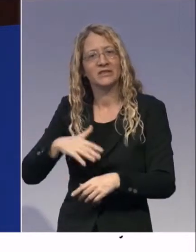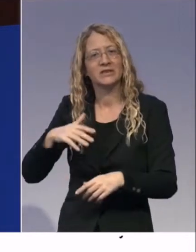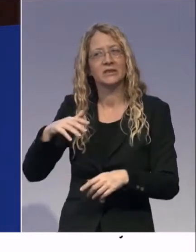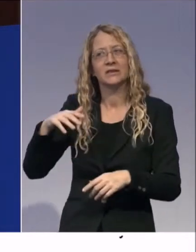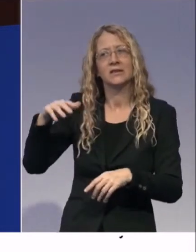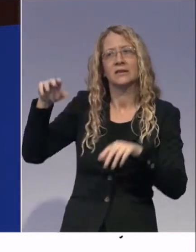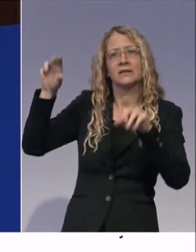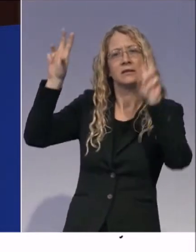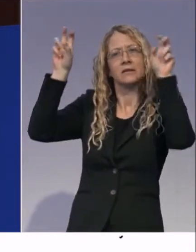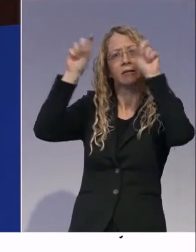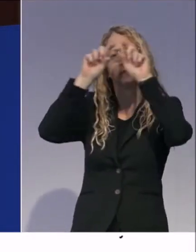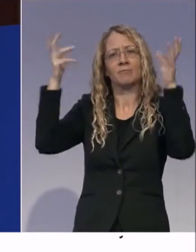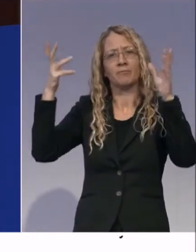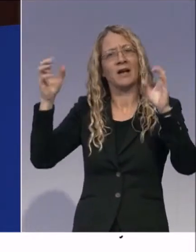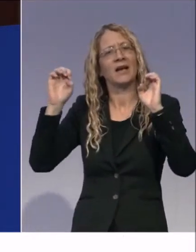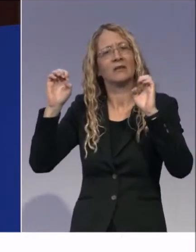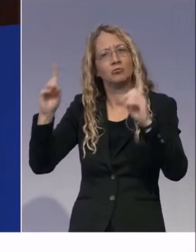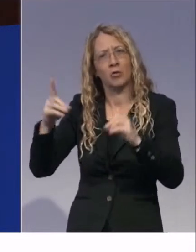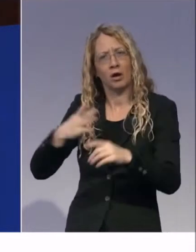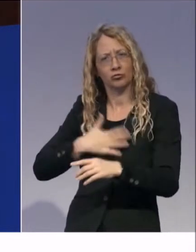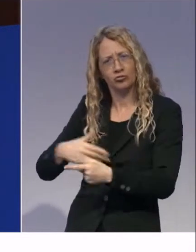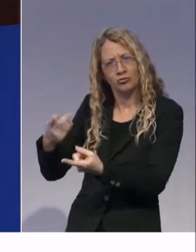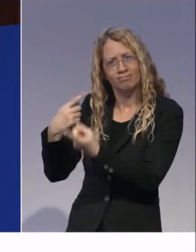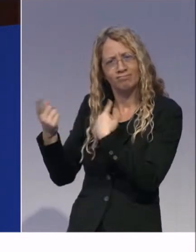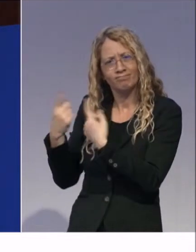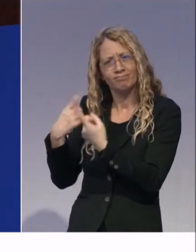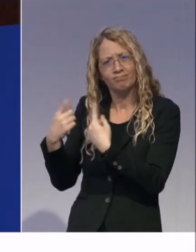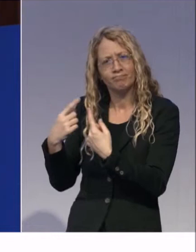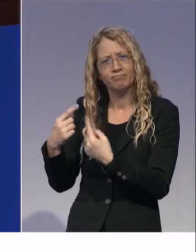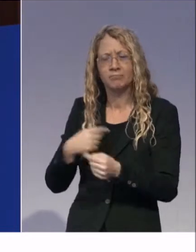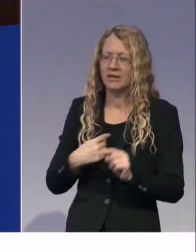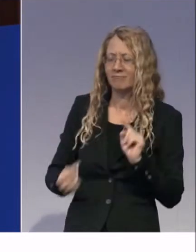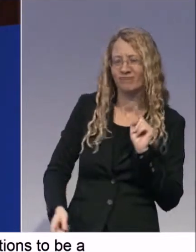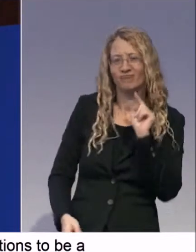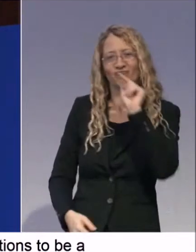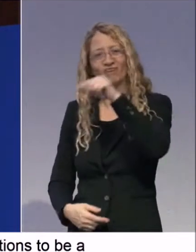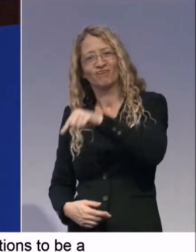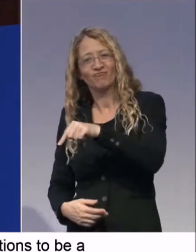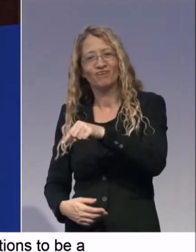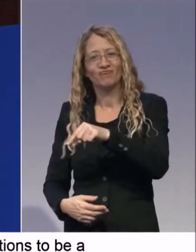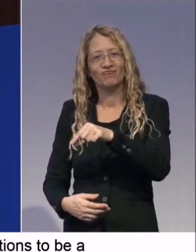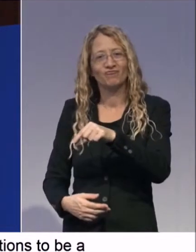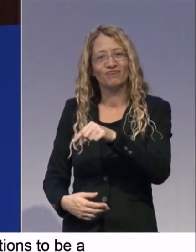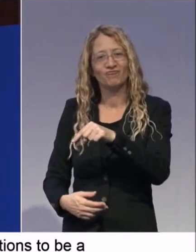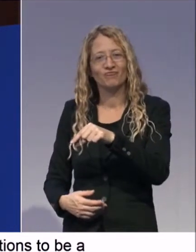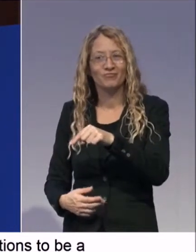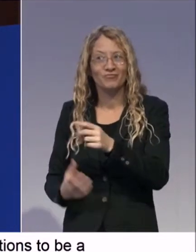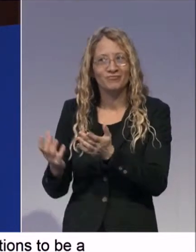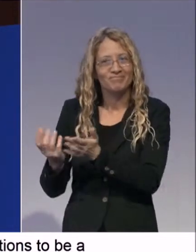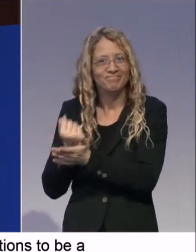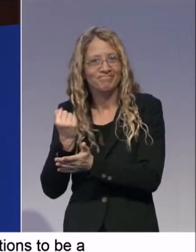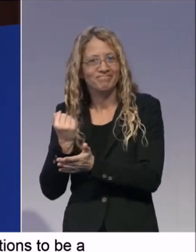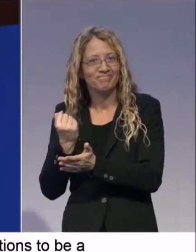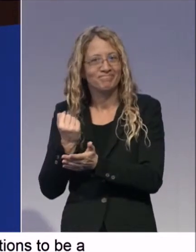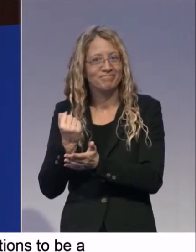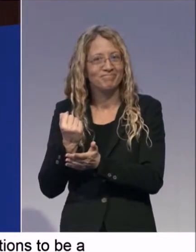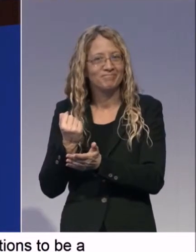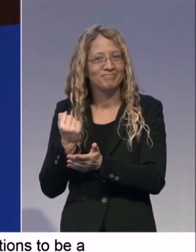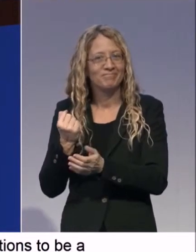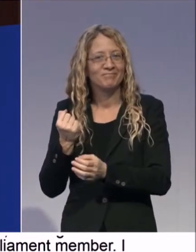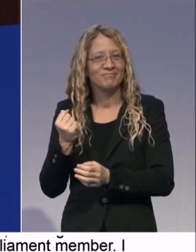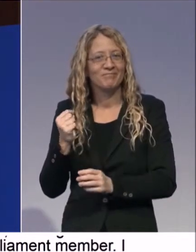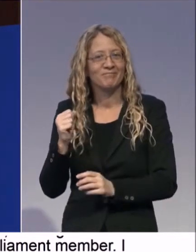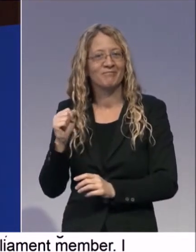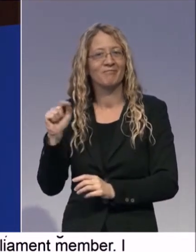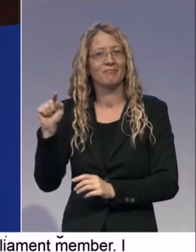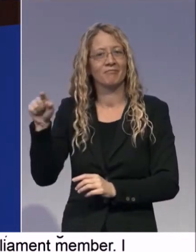the opportunity that I got. And since then, I met the founder of Bizkut in the Knesset, work